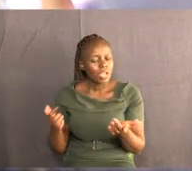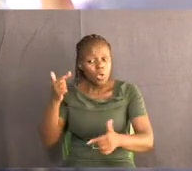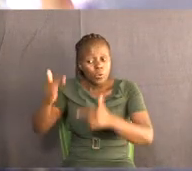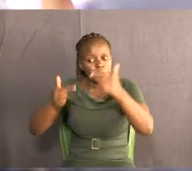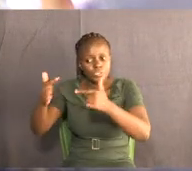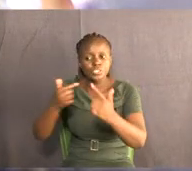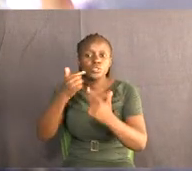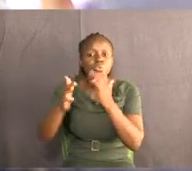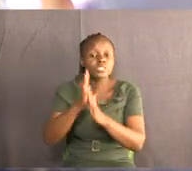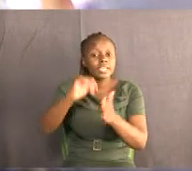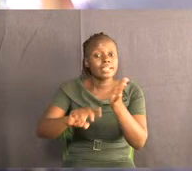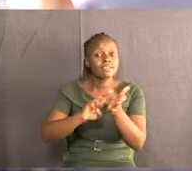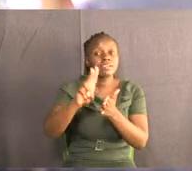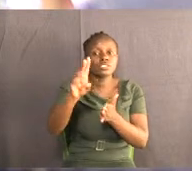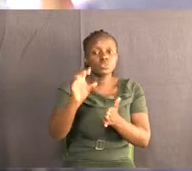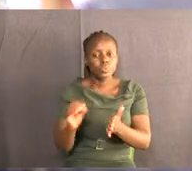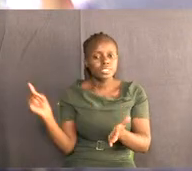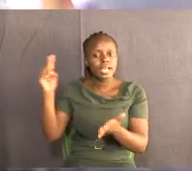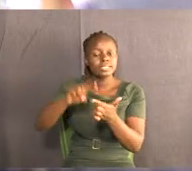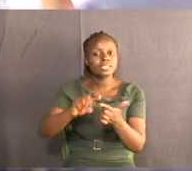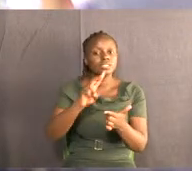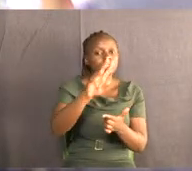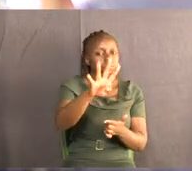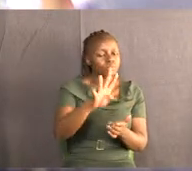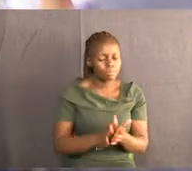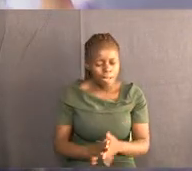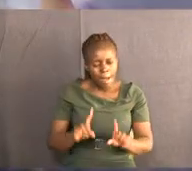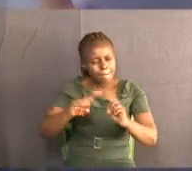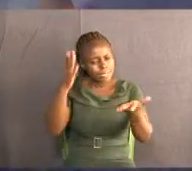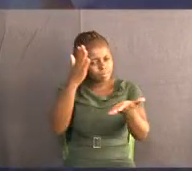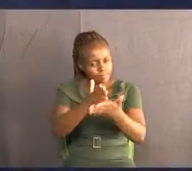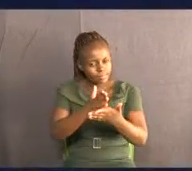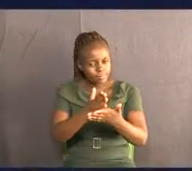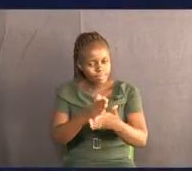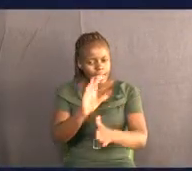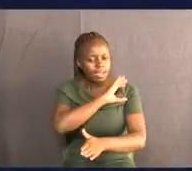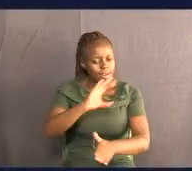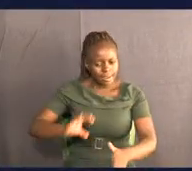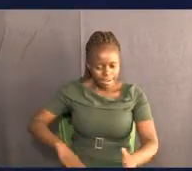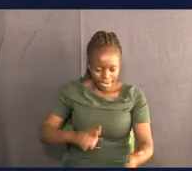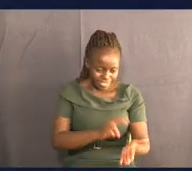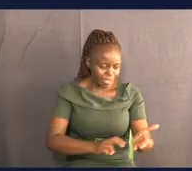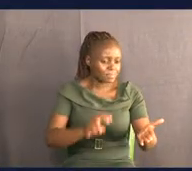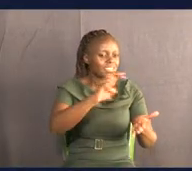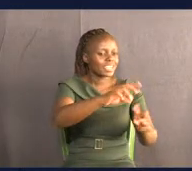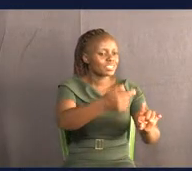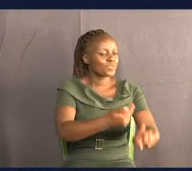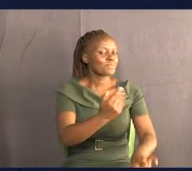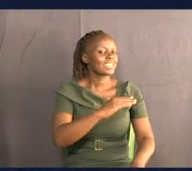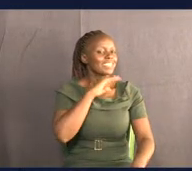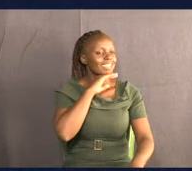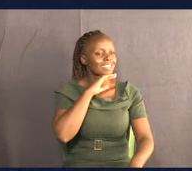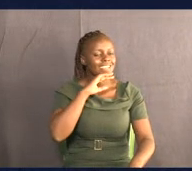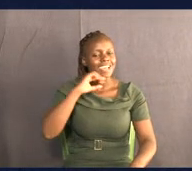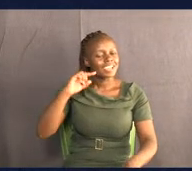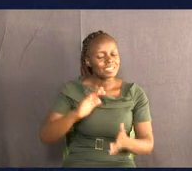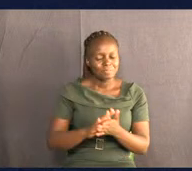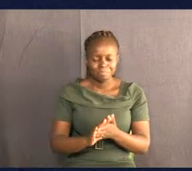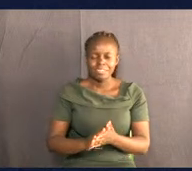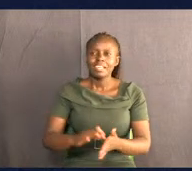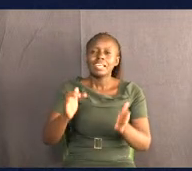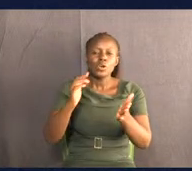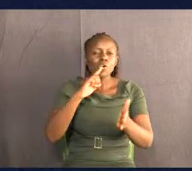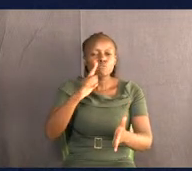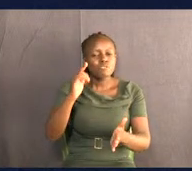Continues to say in verse 20 to 24, but in fact, Christ has been raised from the dead. The first fruit, he confirms